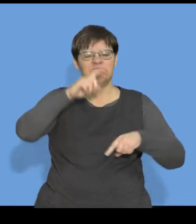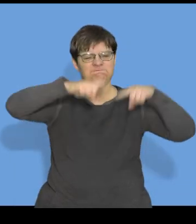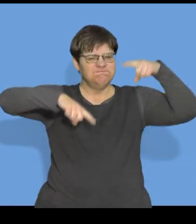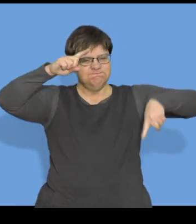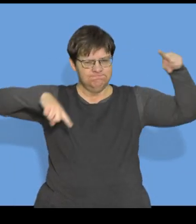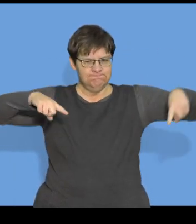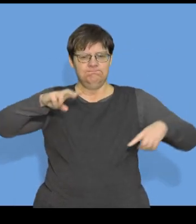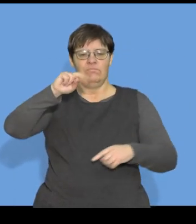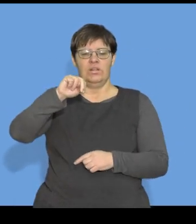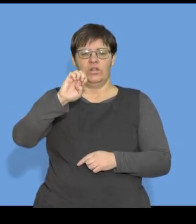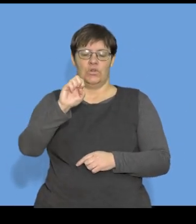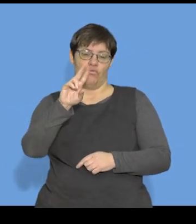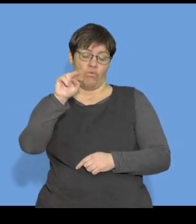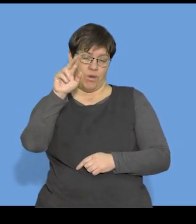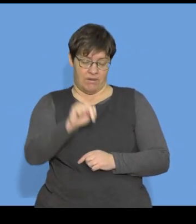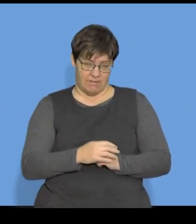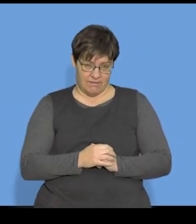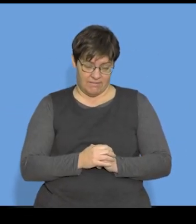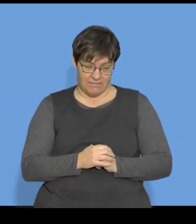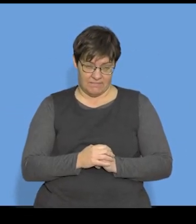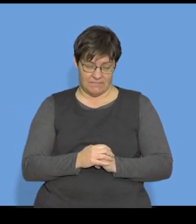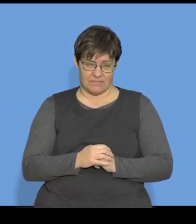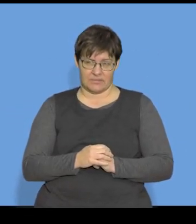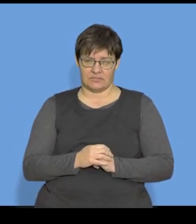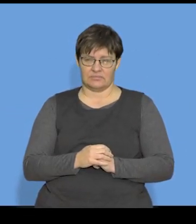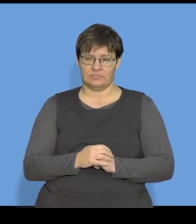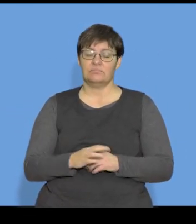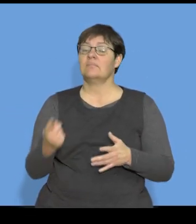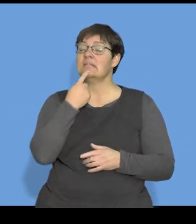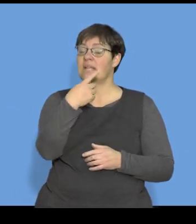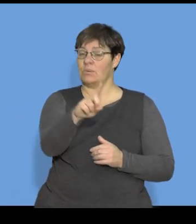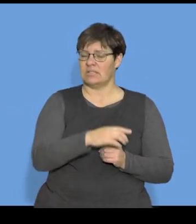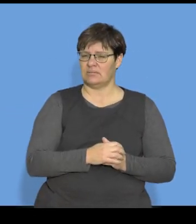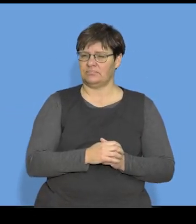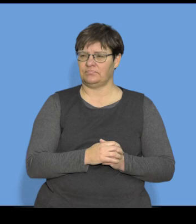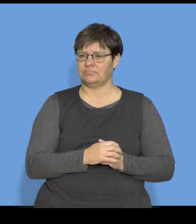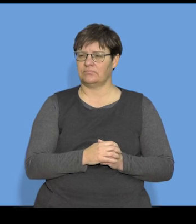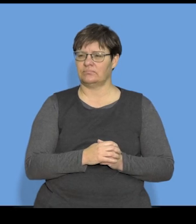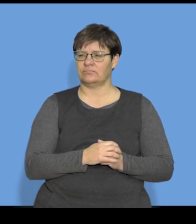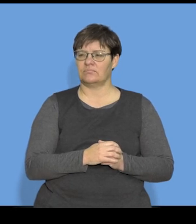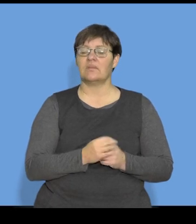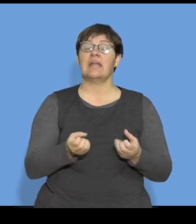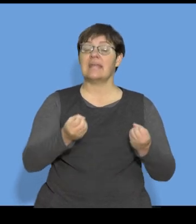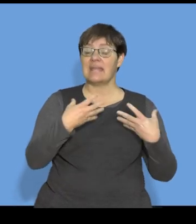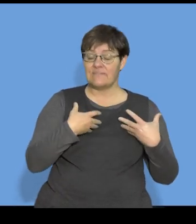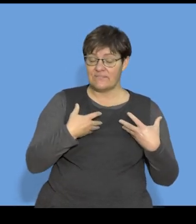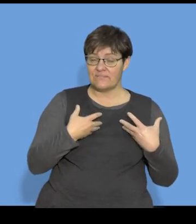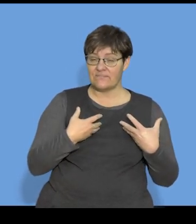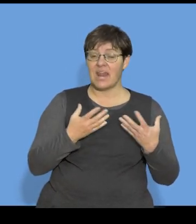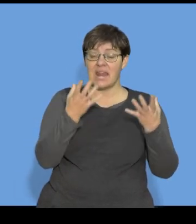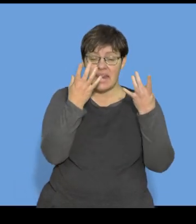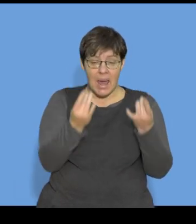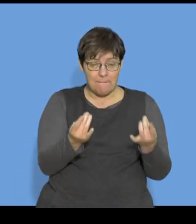that shows different types of neurons. We did neurons. And then it says, give only